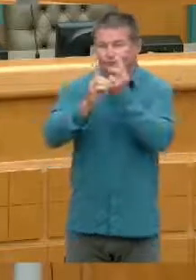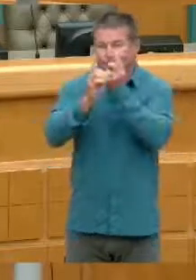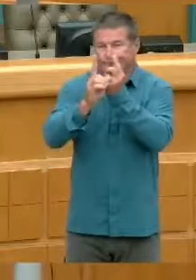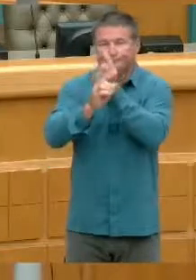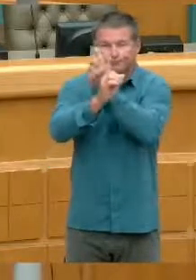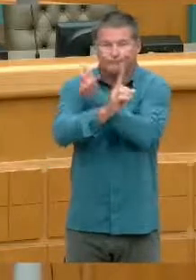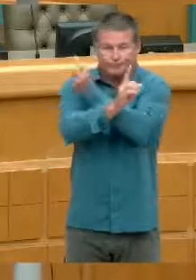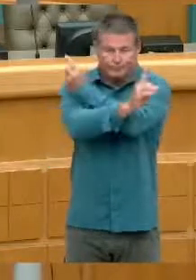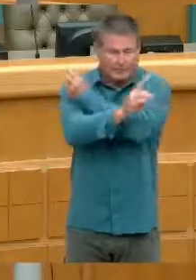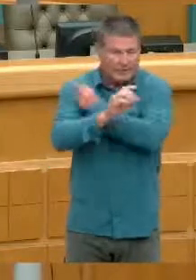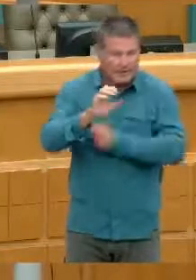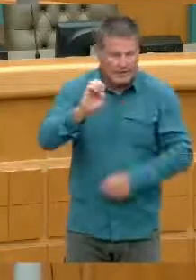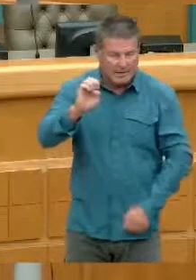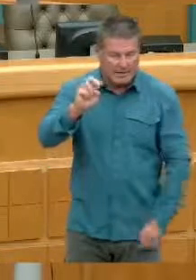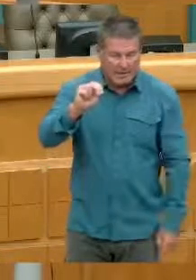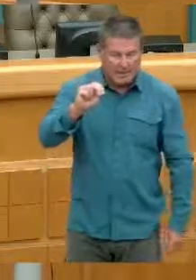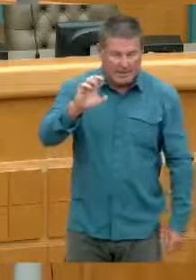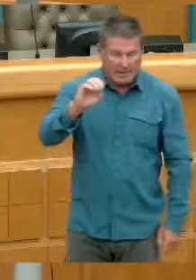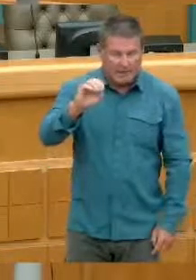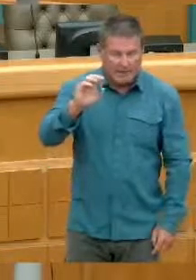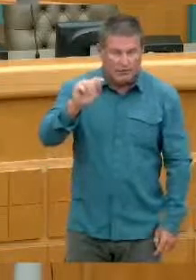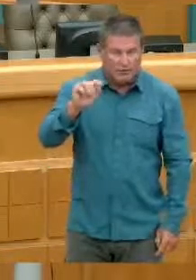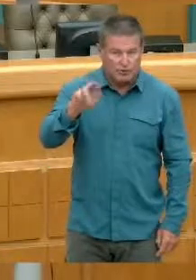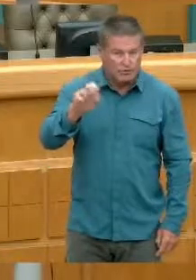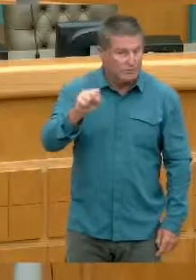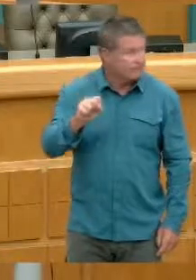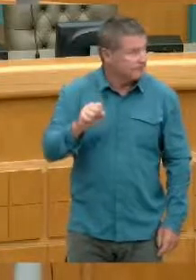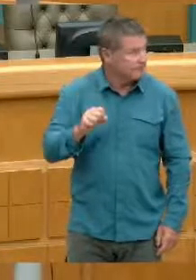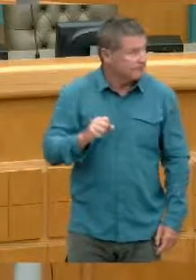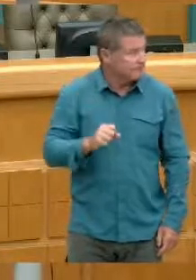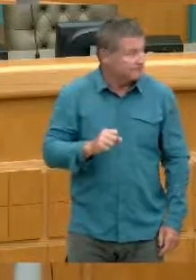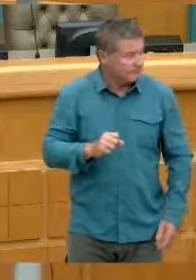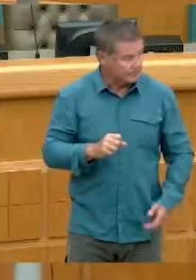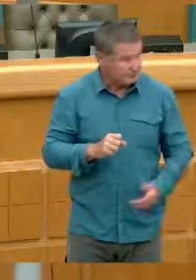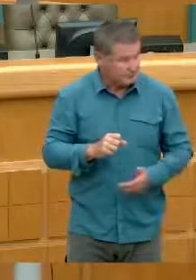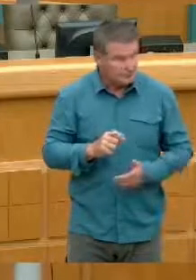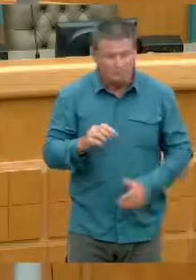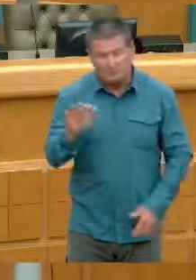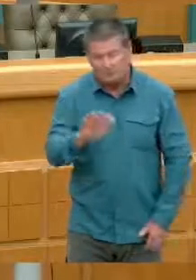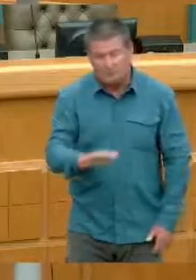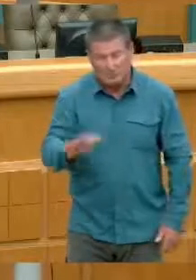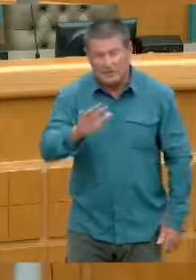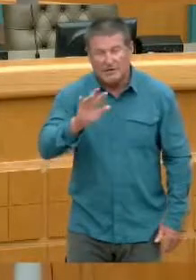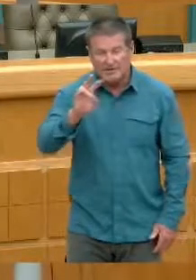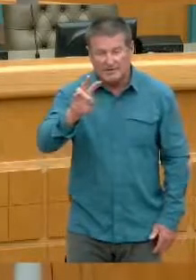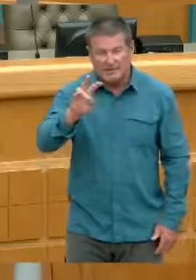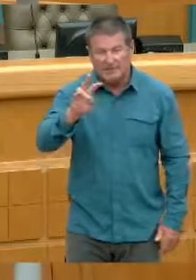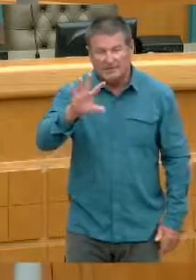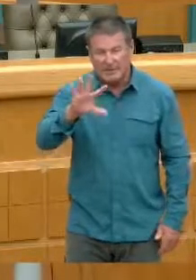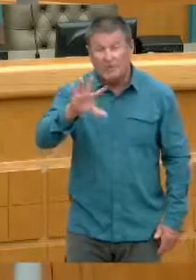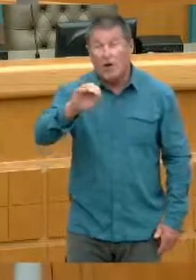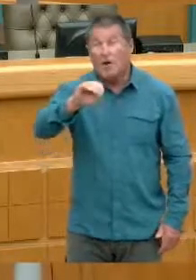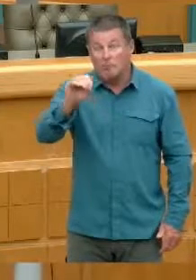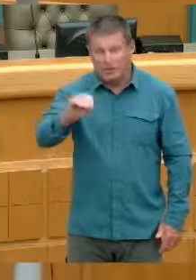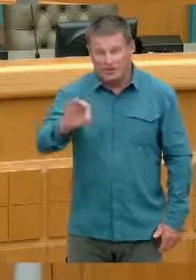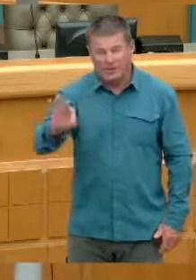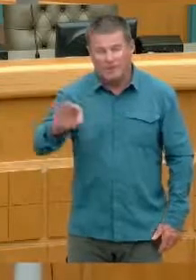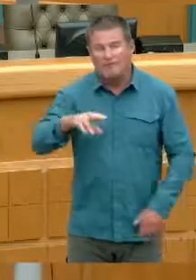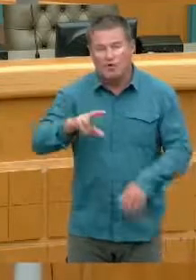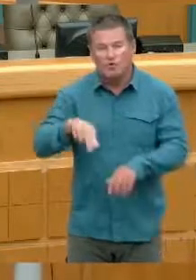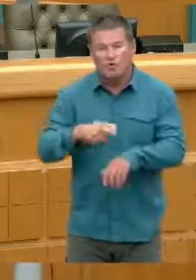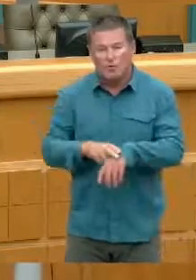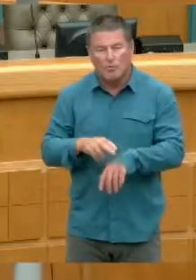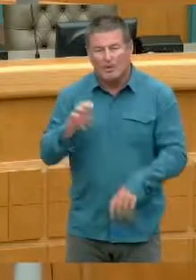encounters, but on average, we're kind of at about 75% of what the normal